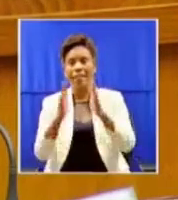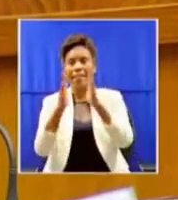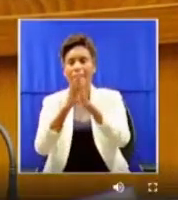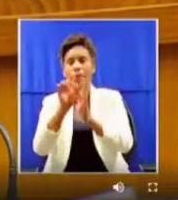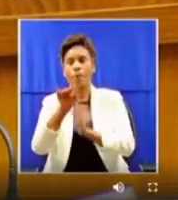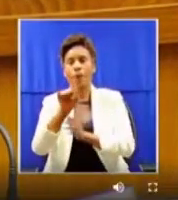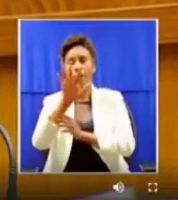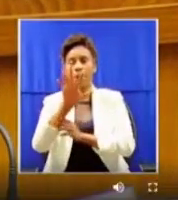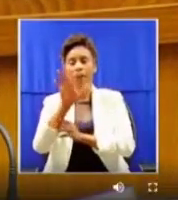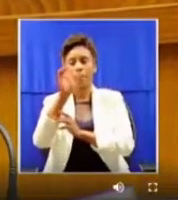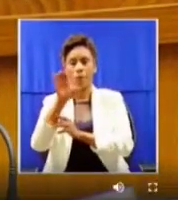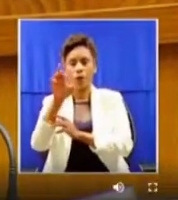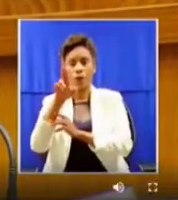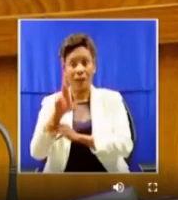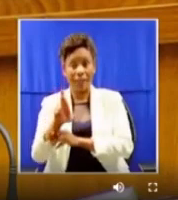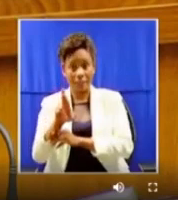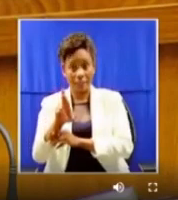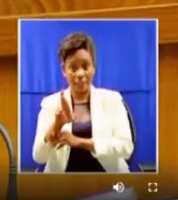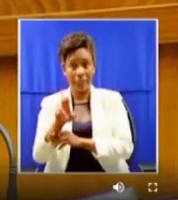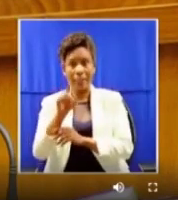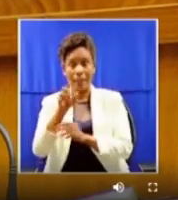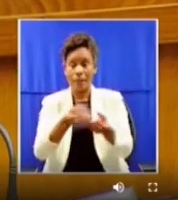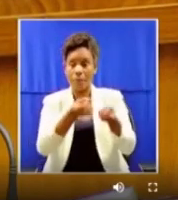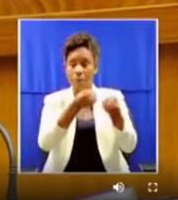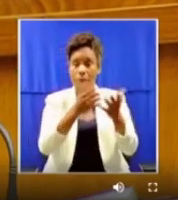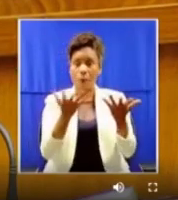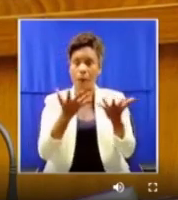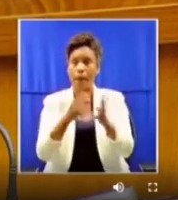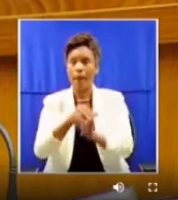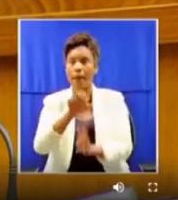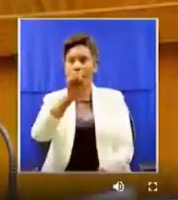R10.5 billion allocated to SAA.